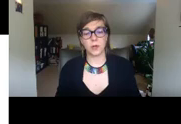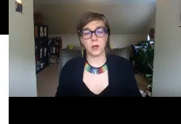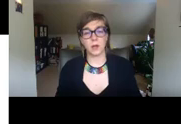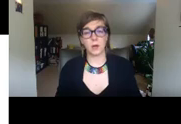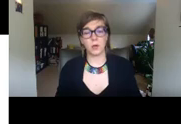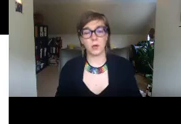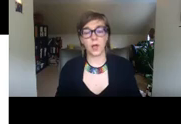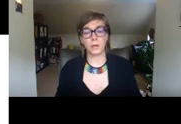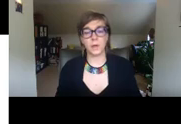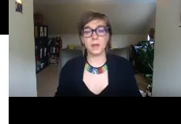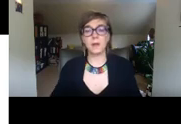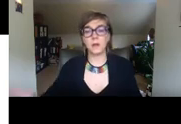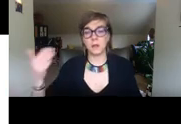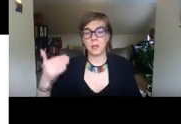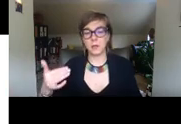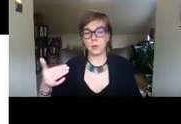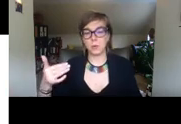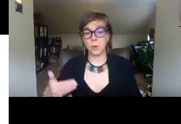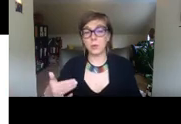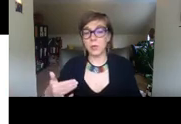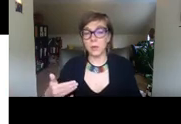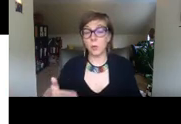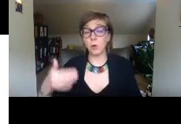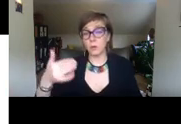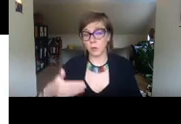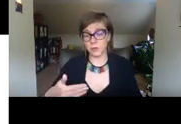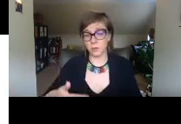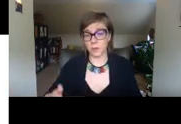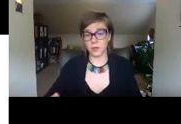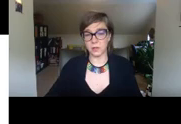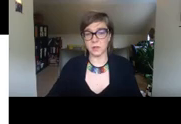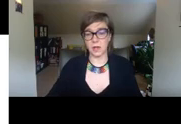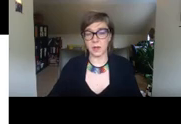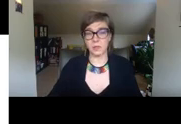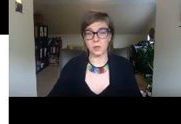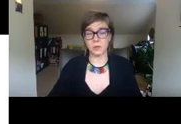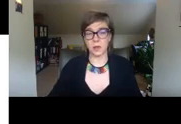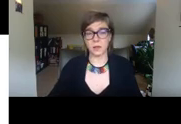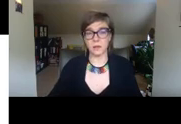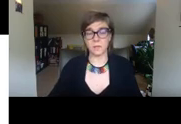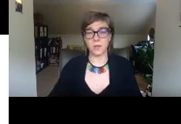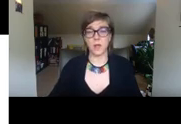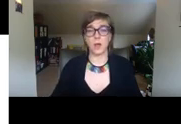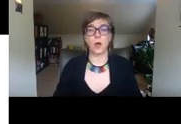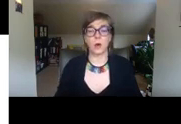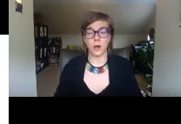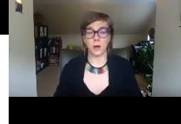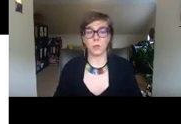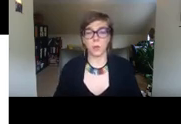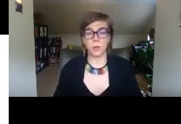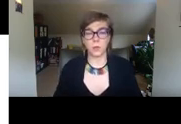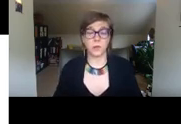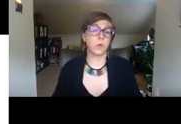interpreters who had been either remotely or in person with patients at Cambridge Health Alliance are